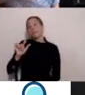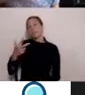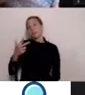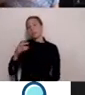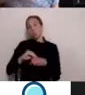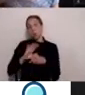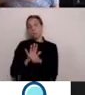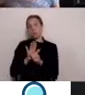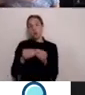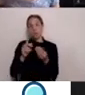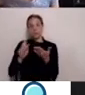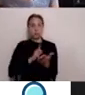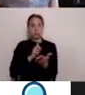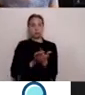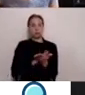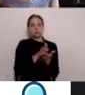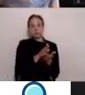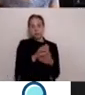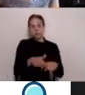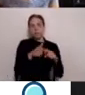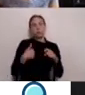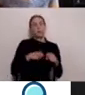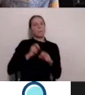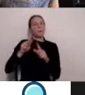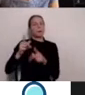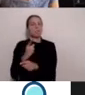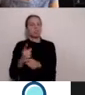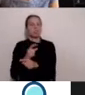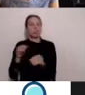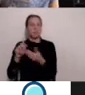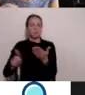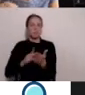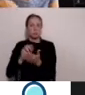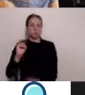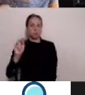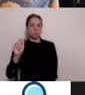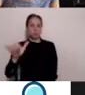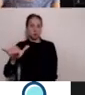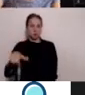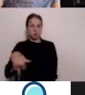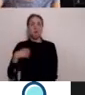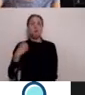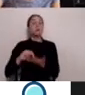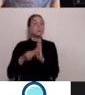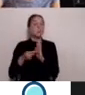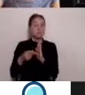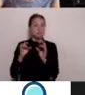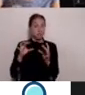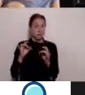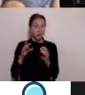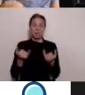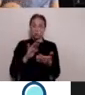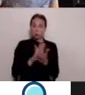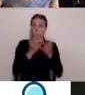regular office hours again in May. So I don't know what the feedback is after school now has let